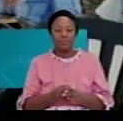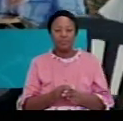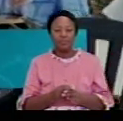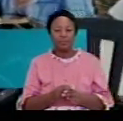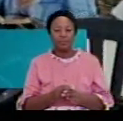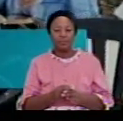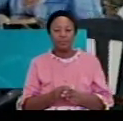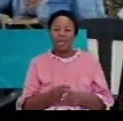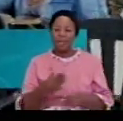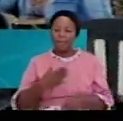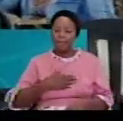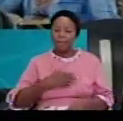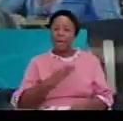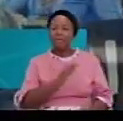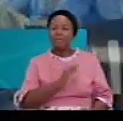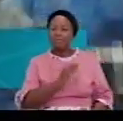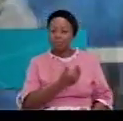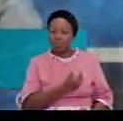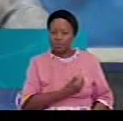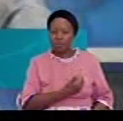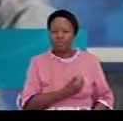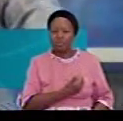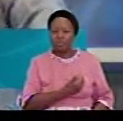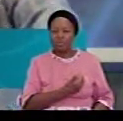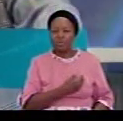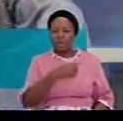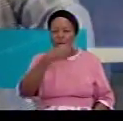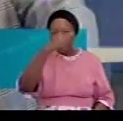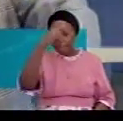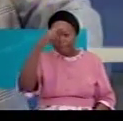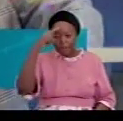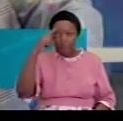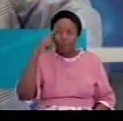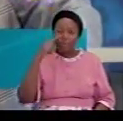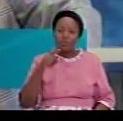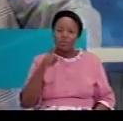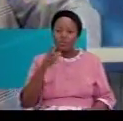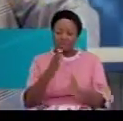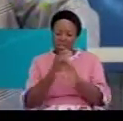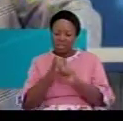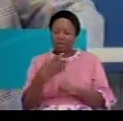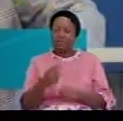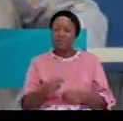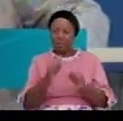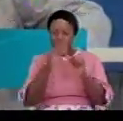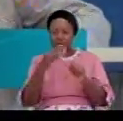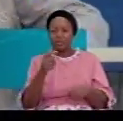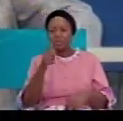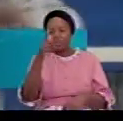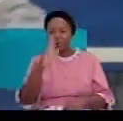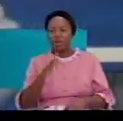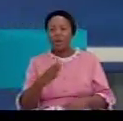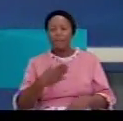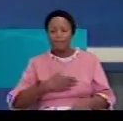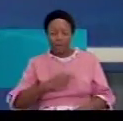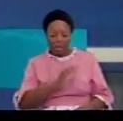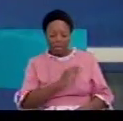My soul, because it received the blessing of God, my soul, bless the